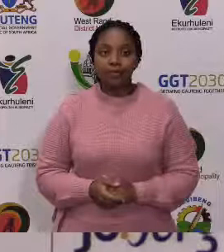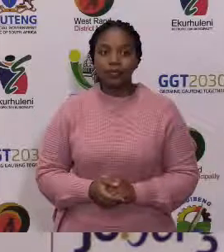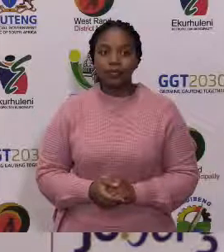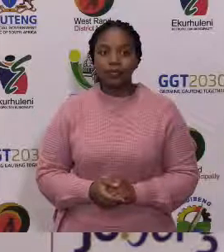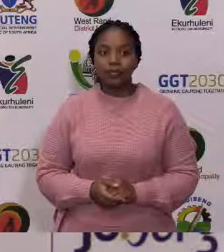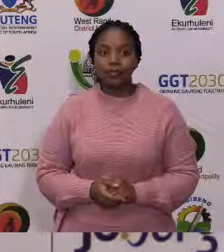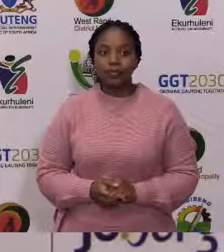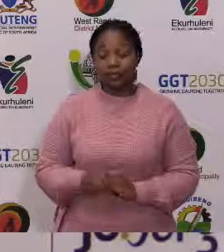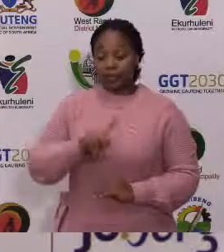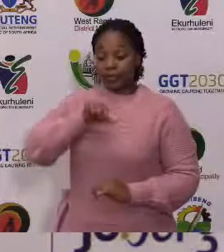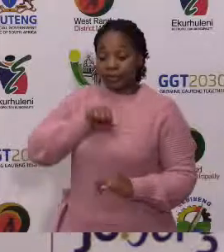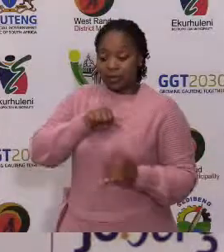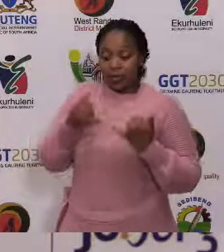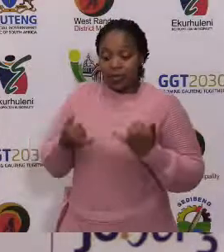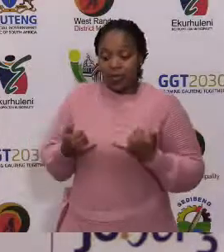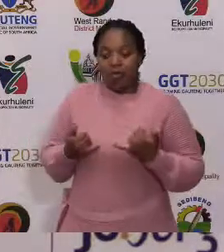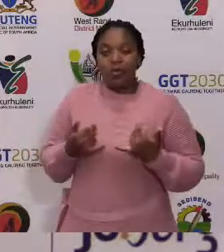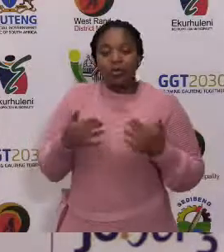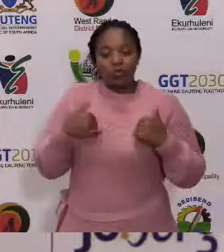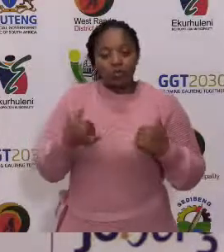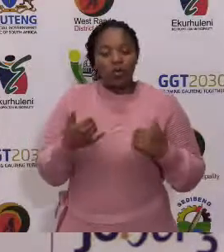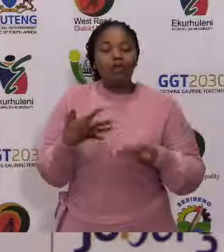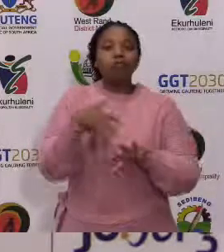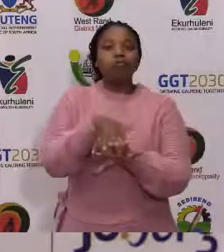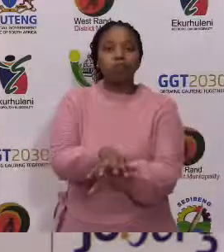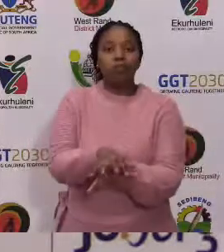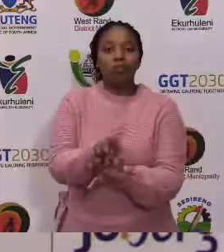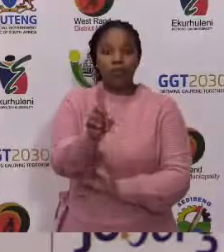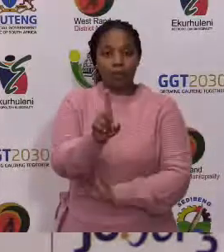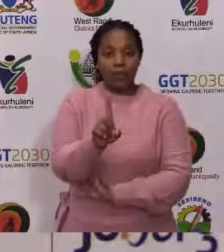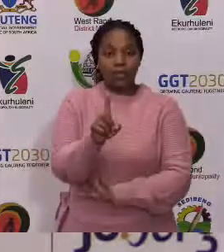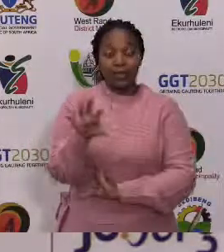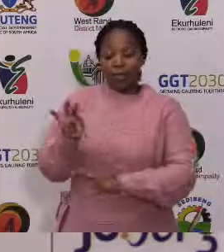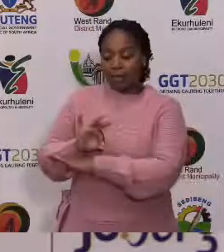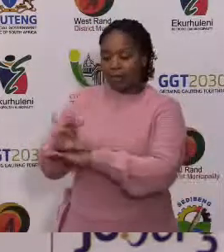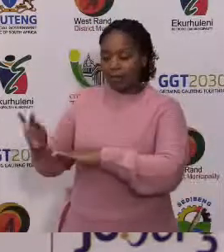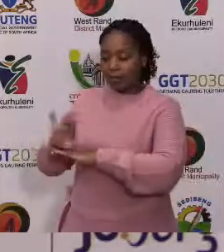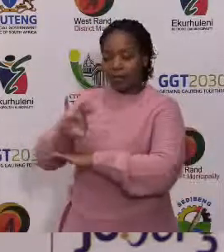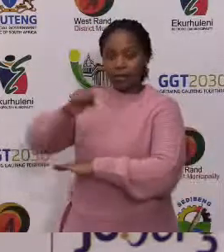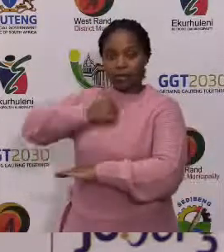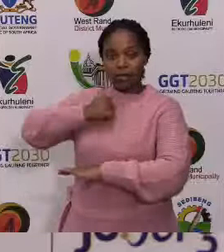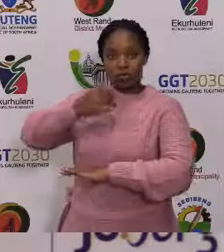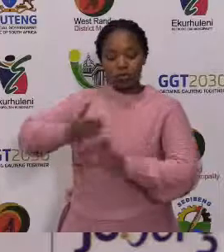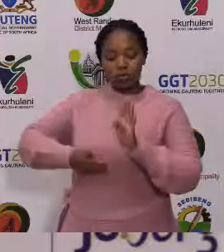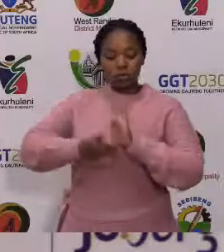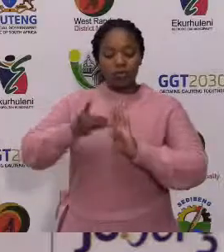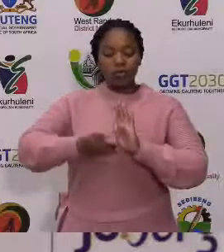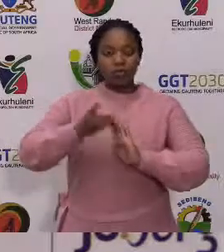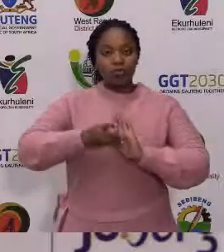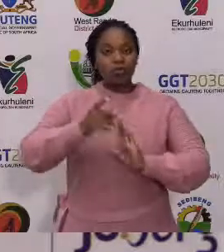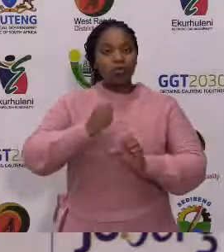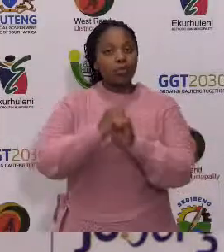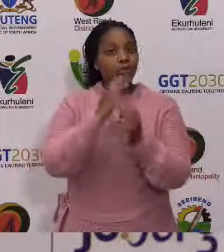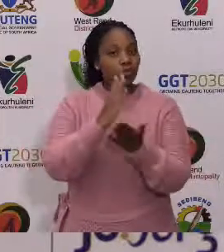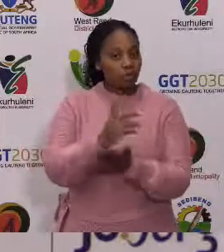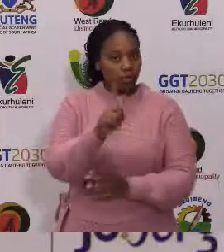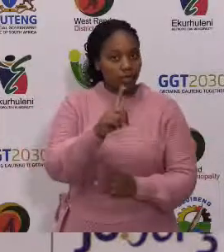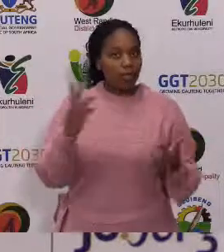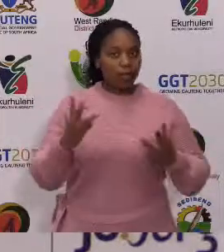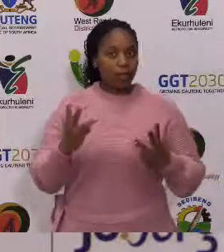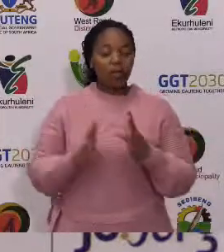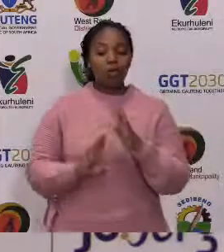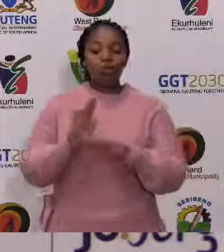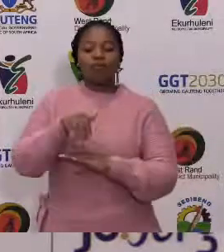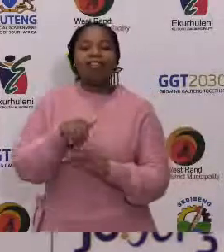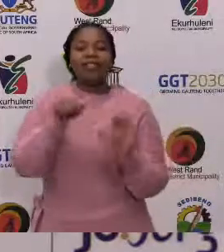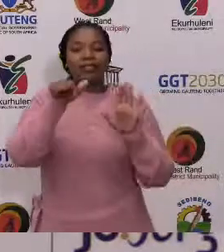We are now currently implementing, it's our plan that we developed to ensure that we vaccinate those that are above 60